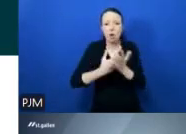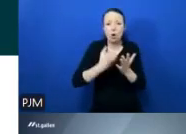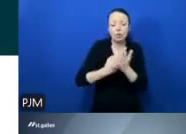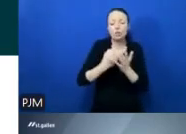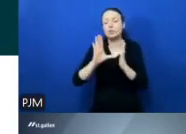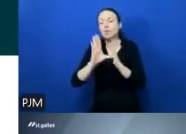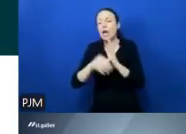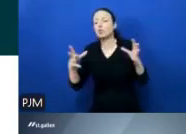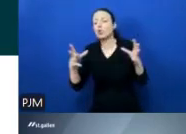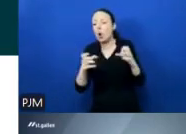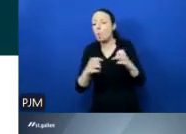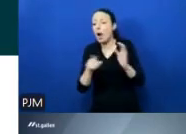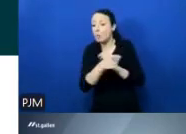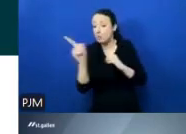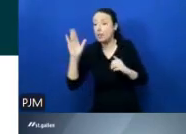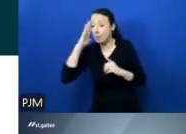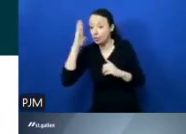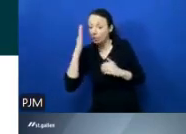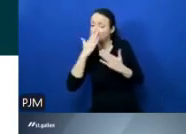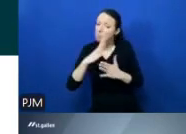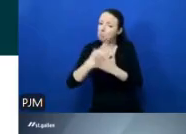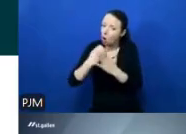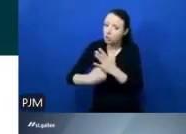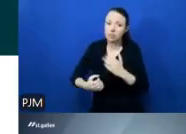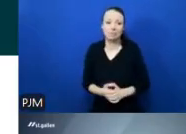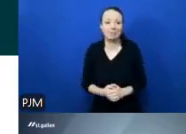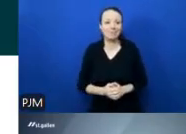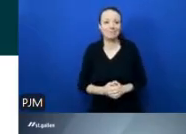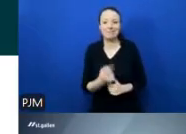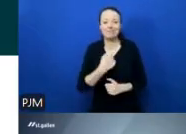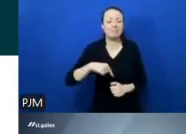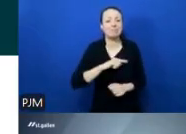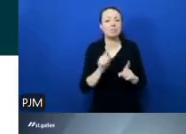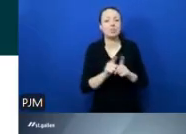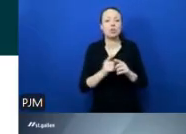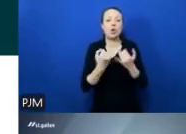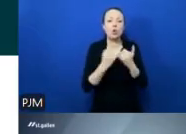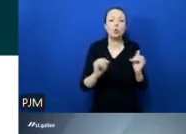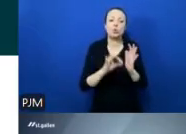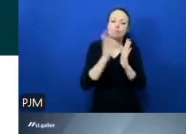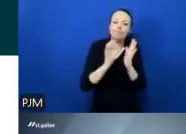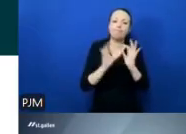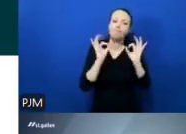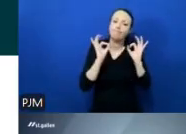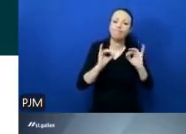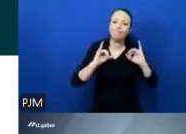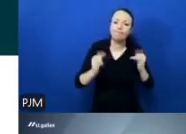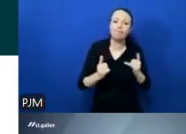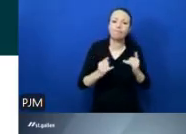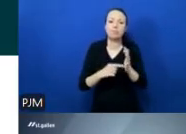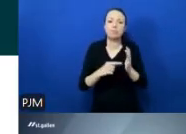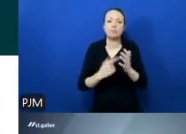the sponge city benefits among our residents. We have also introduced specific regulations limiting